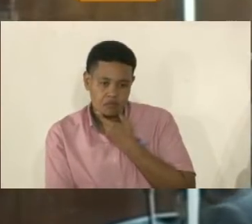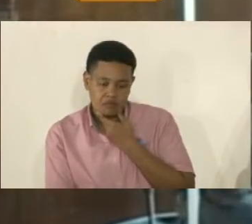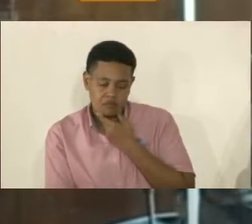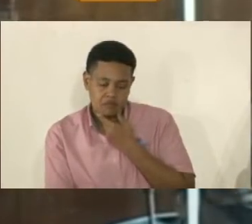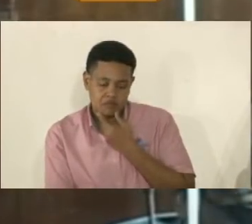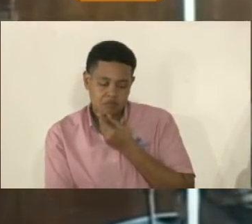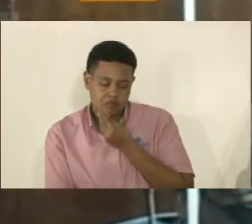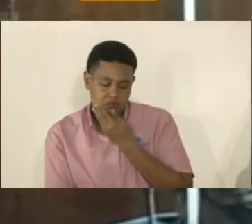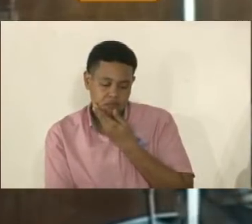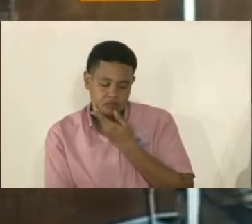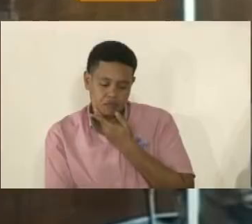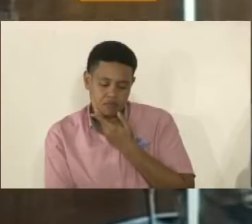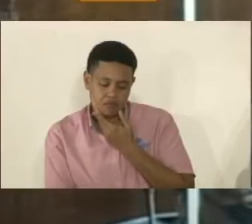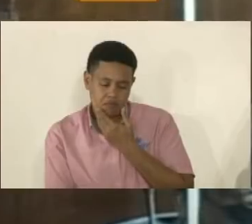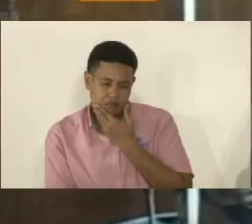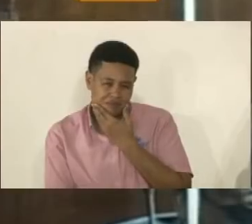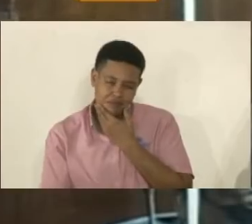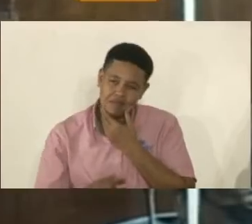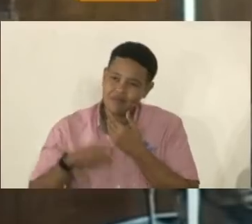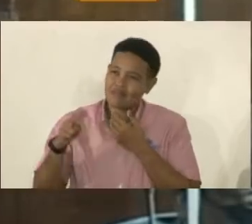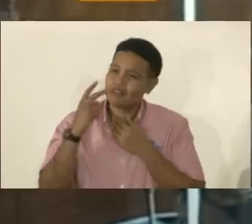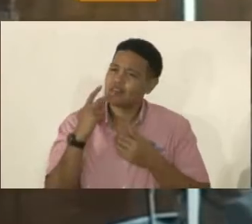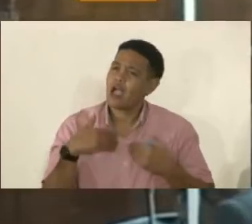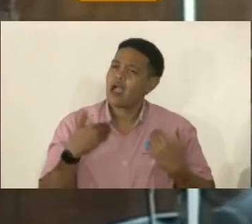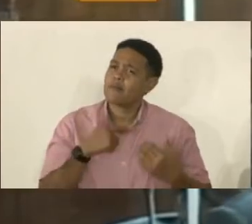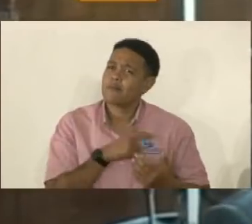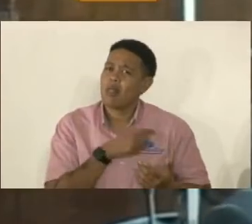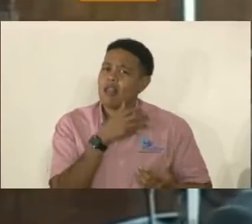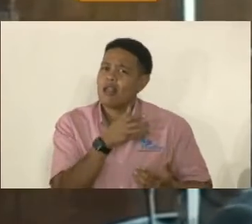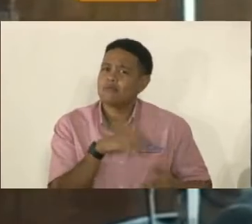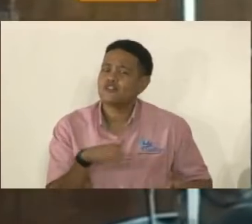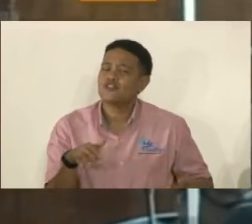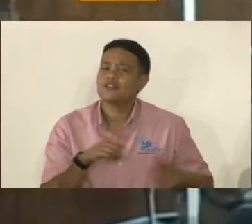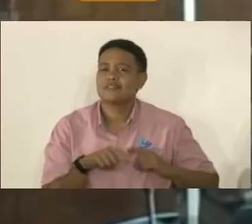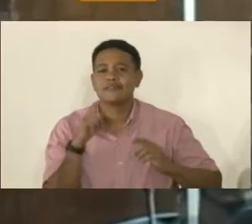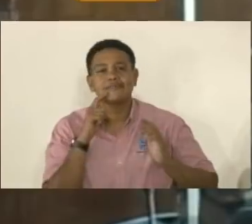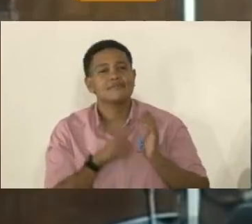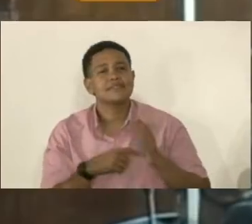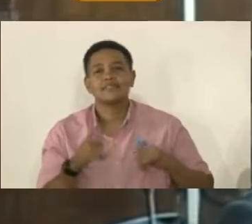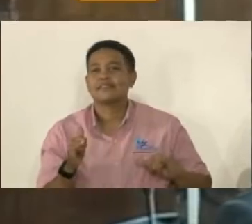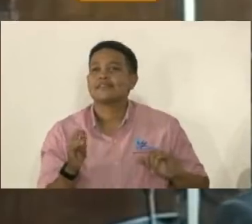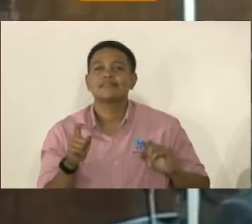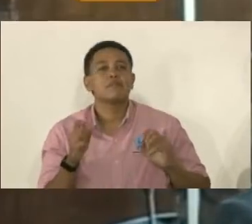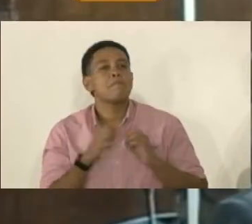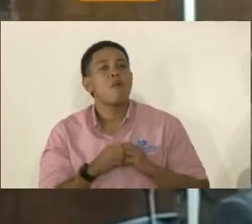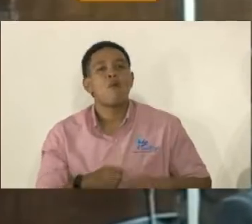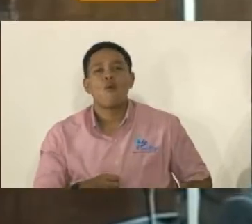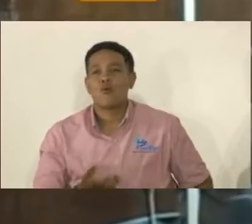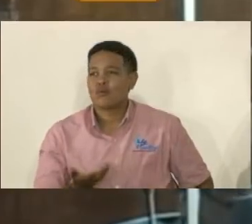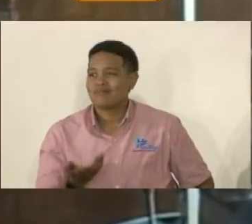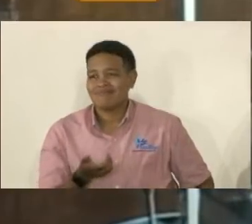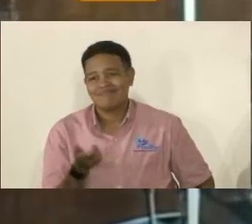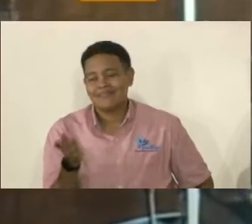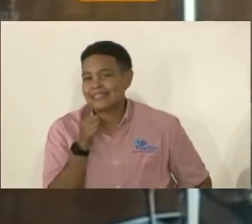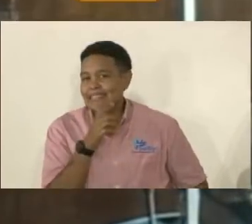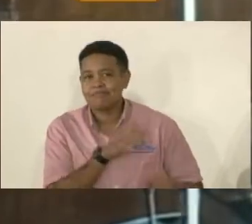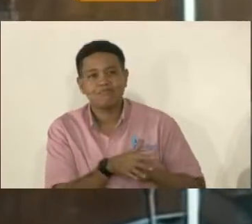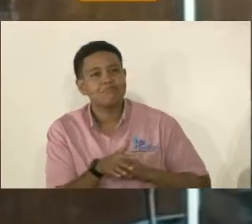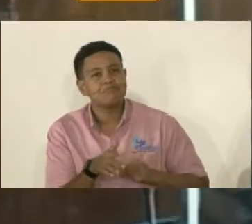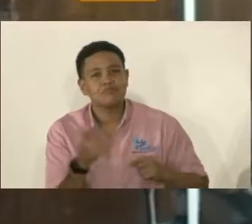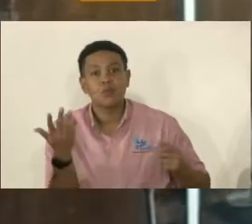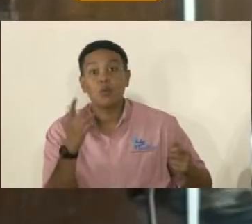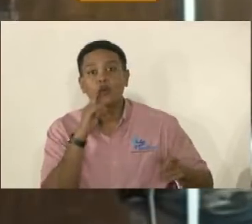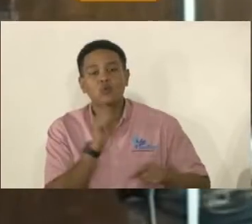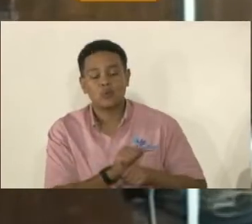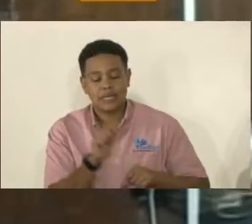effort that the police were making, I recognized at the same time that it was really just a drop in the bucket compared with what is